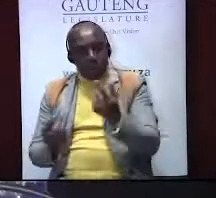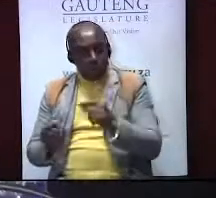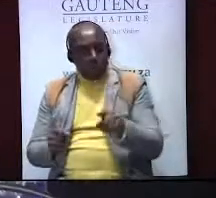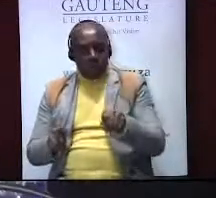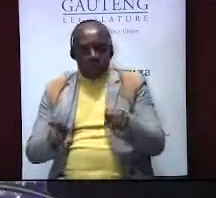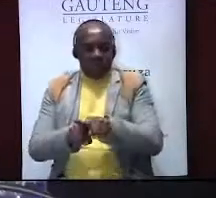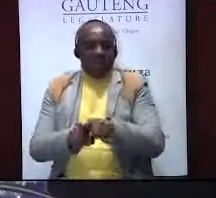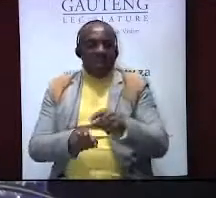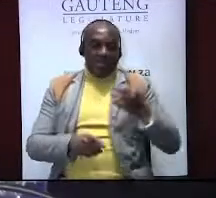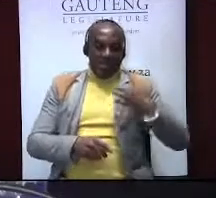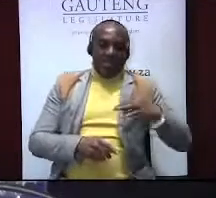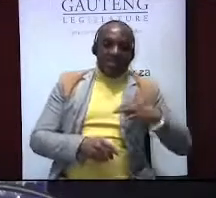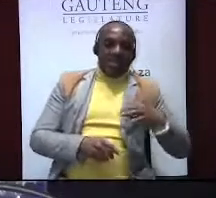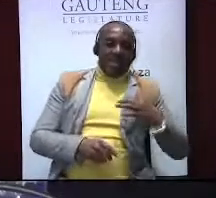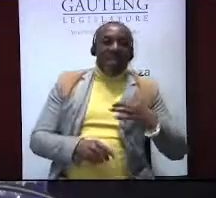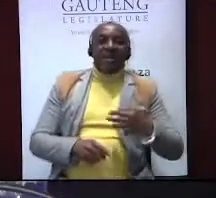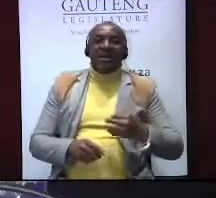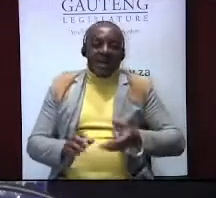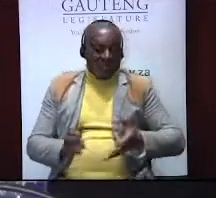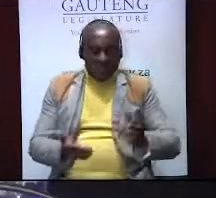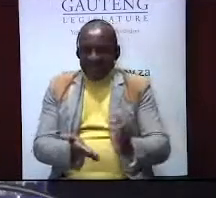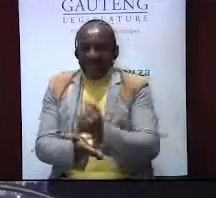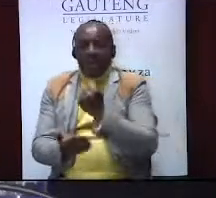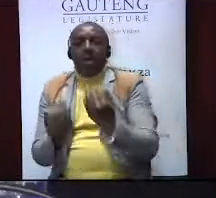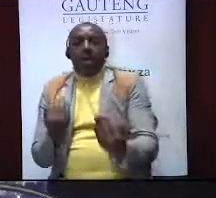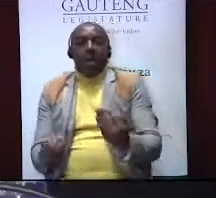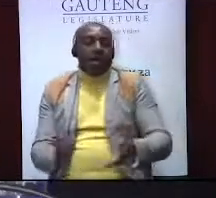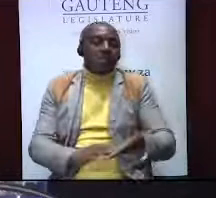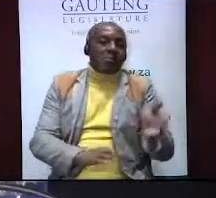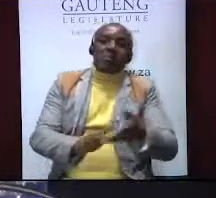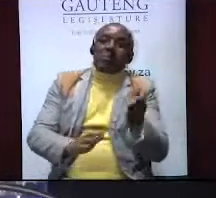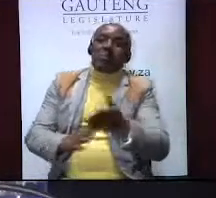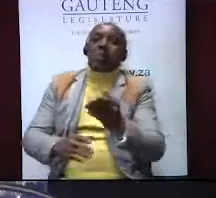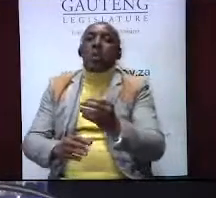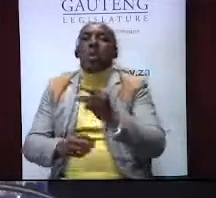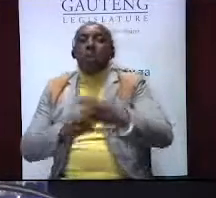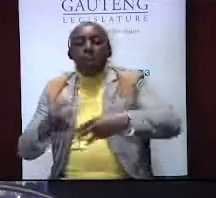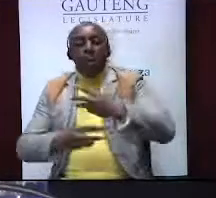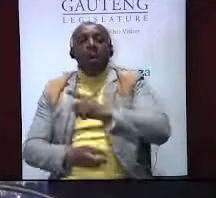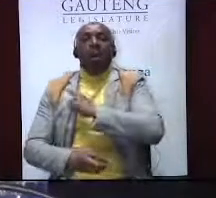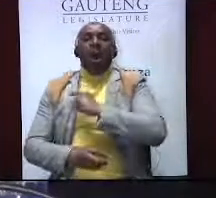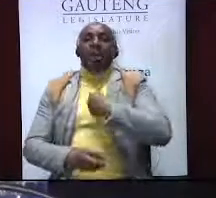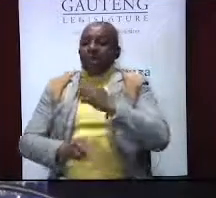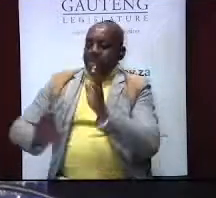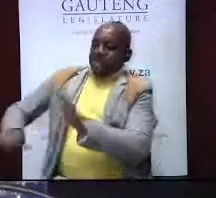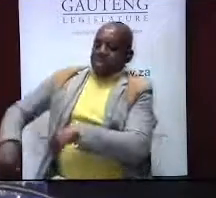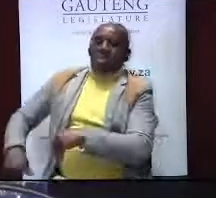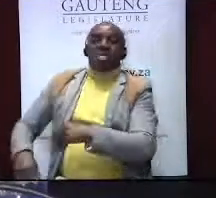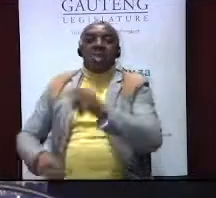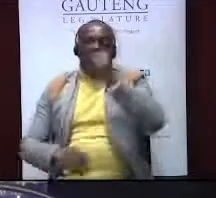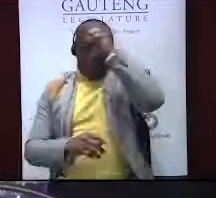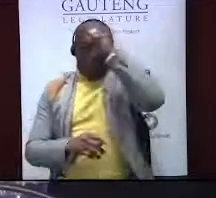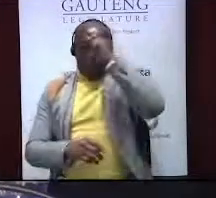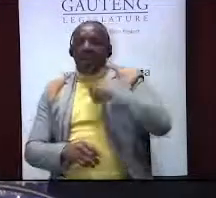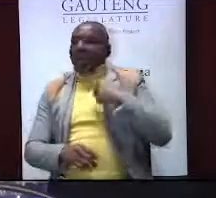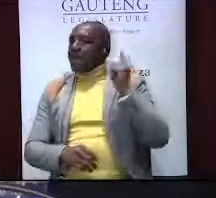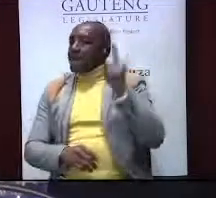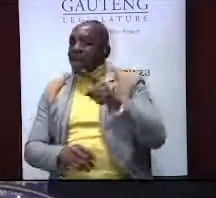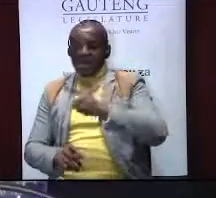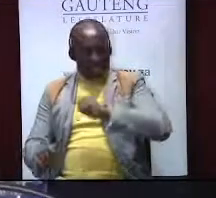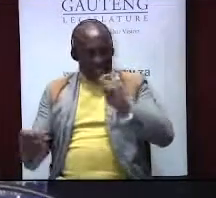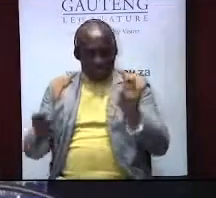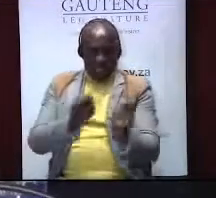That is your role as a church in the community. Let us go and change